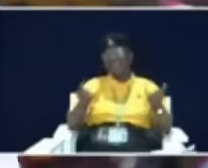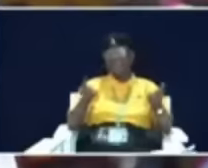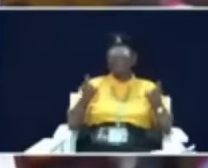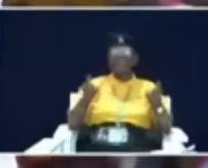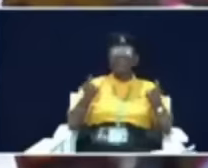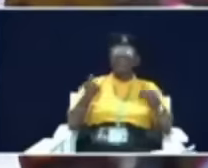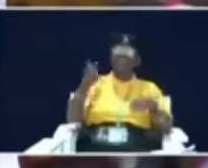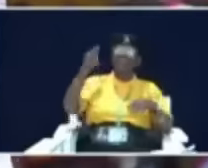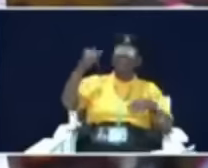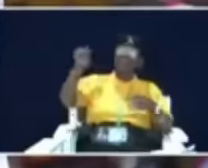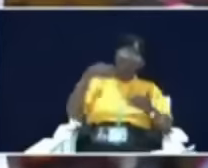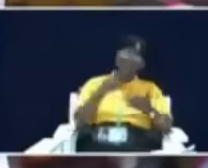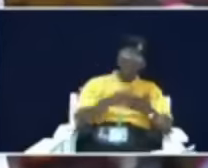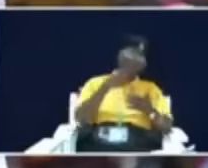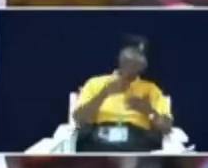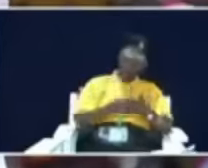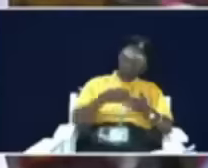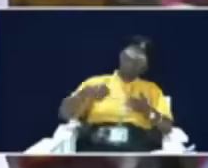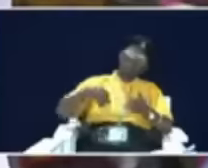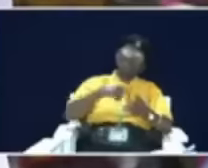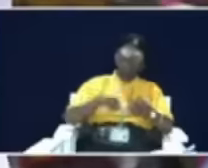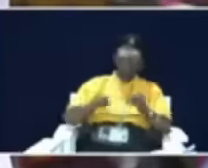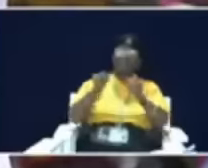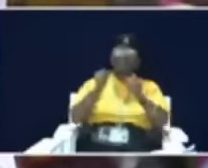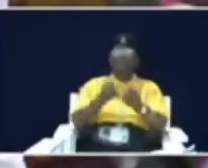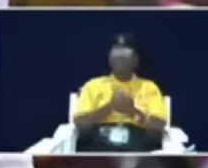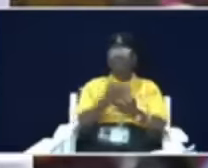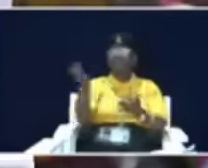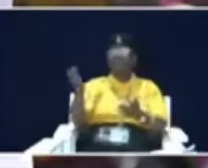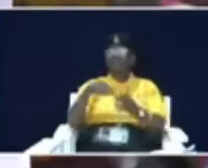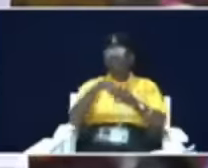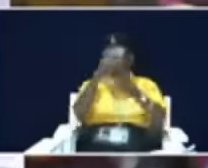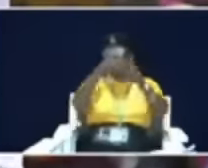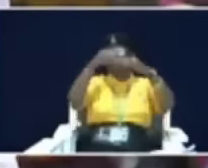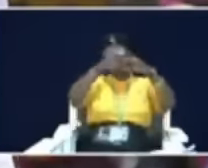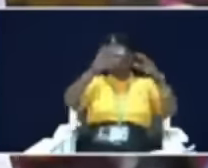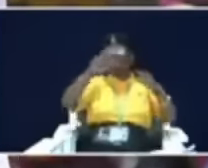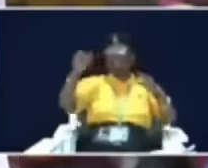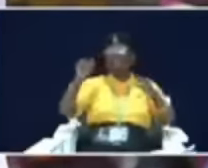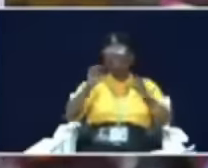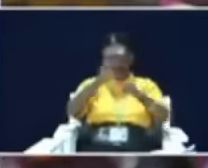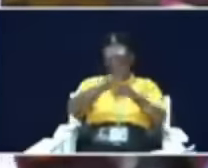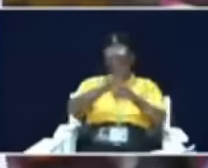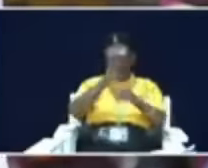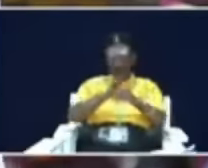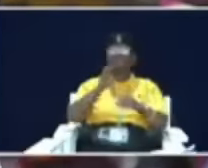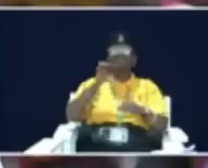The money we should be spending in building churches is spending it in on the